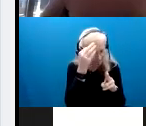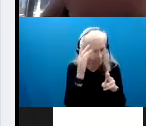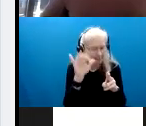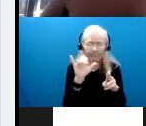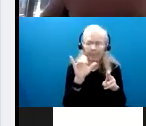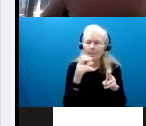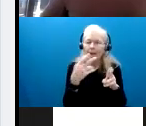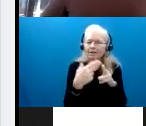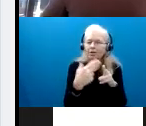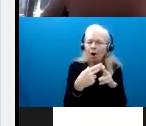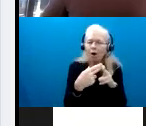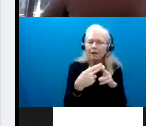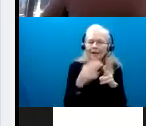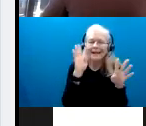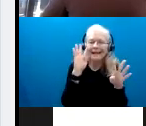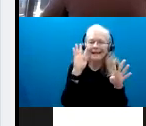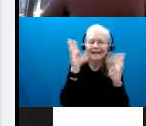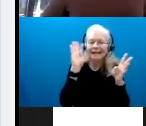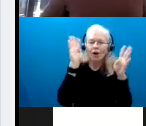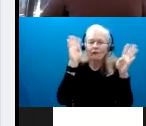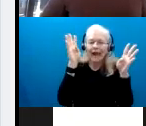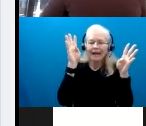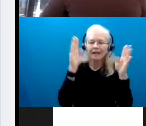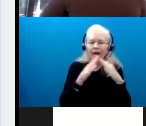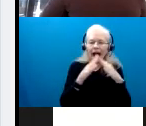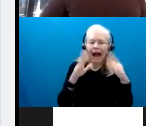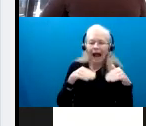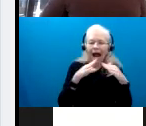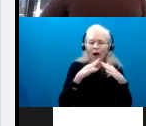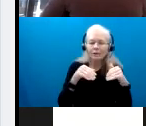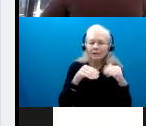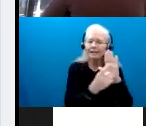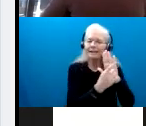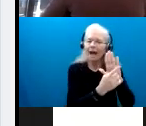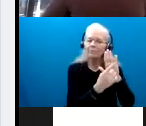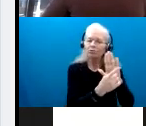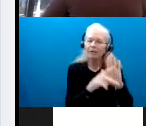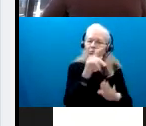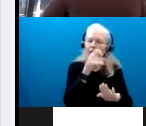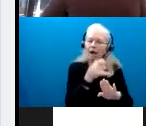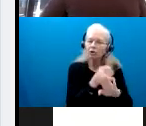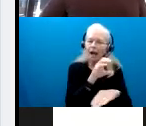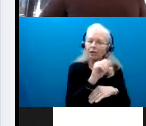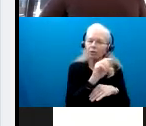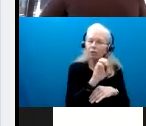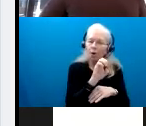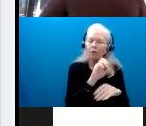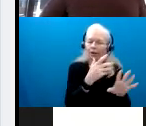It's called the Innovative Housing Demonstration Projects Code section, where they authorized a certain number